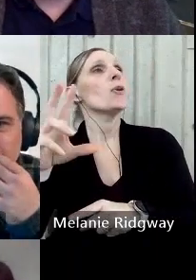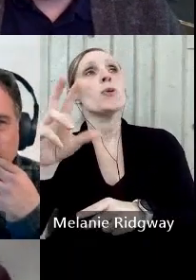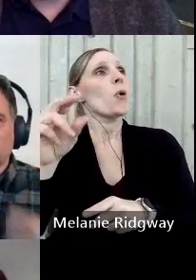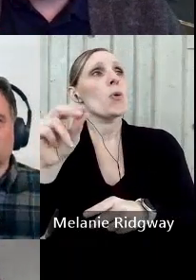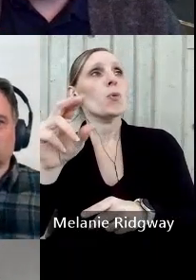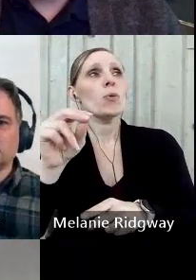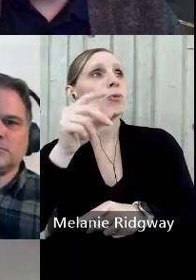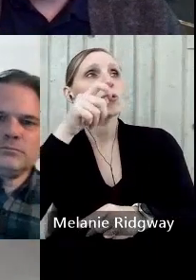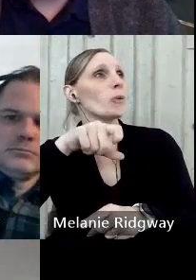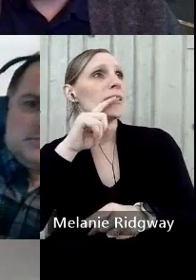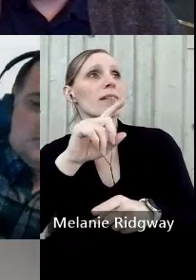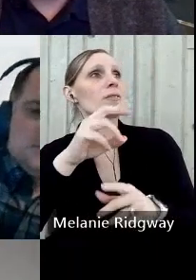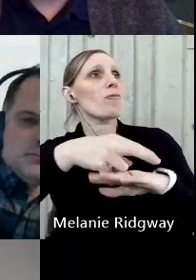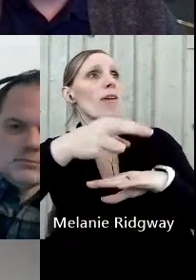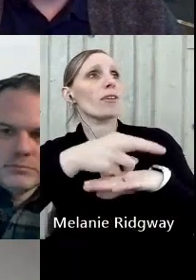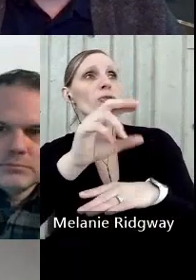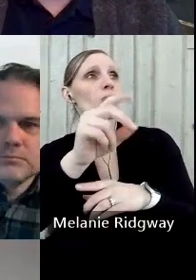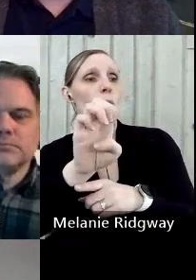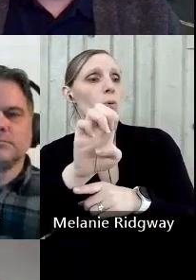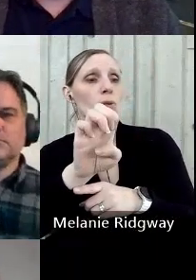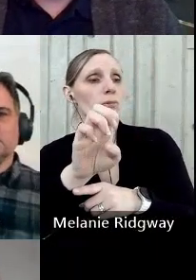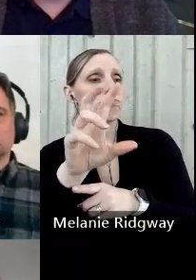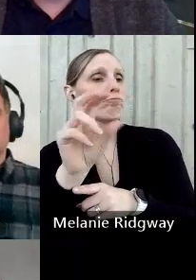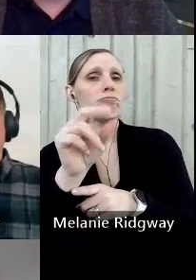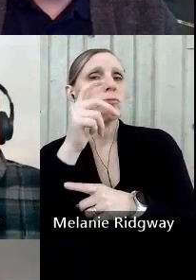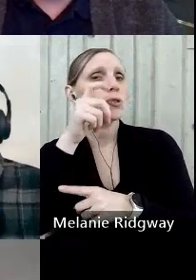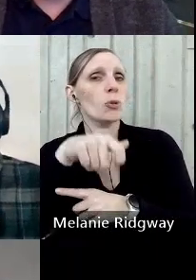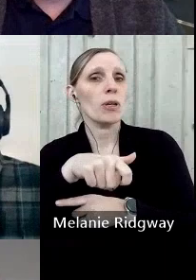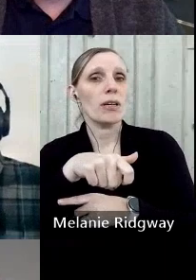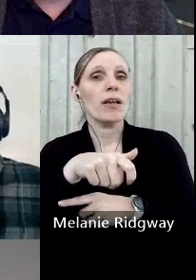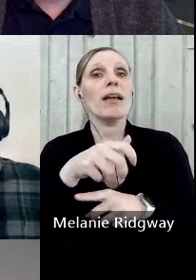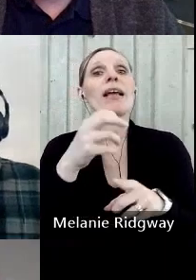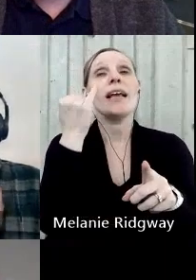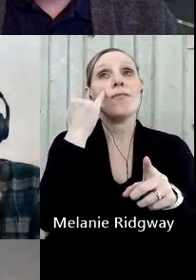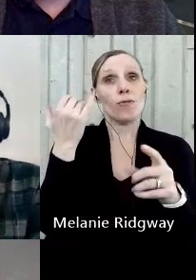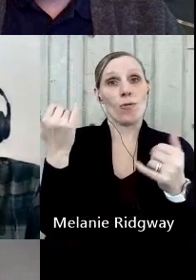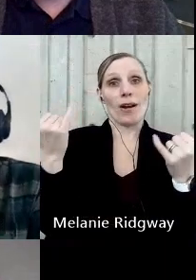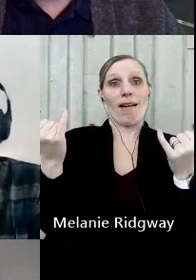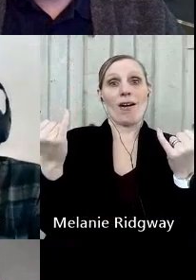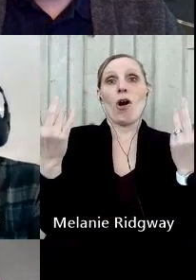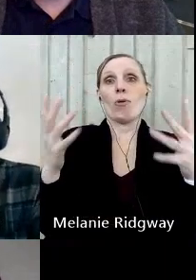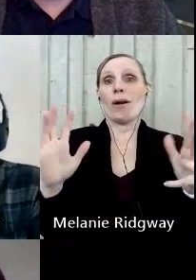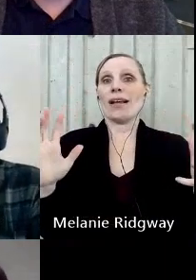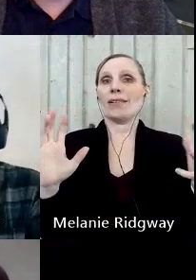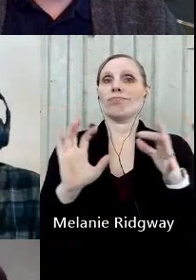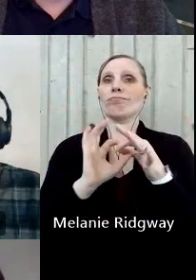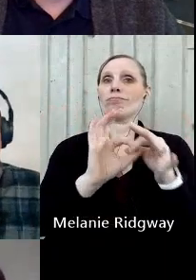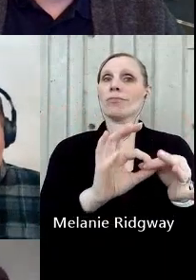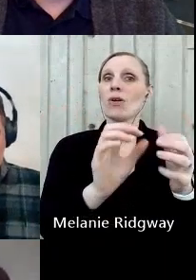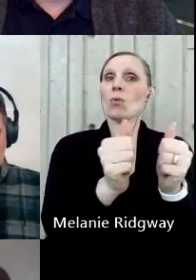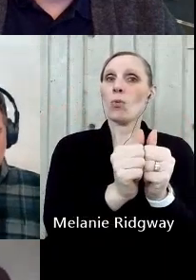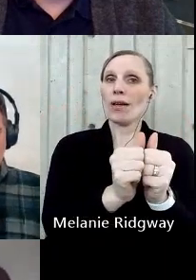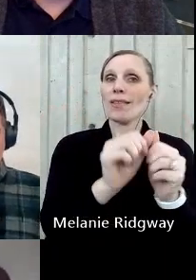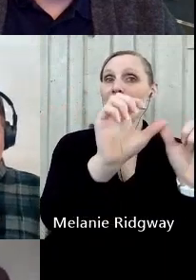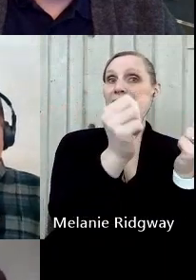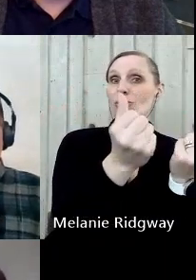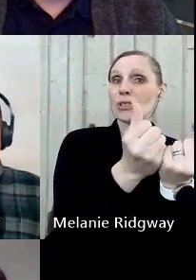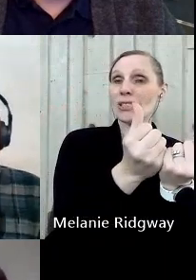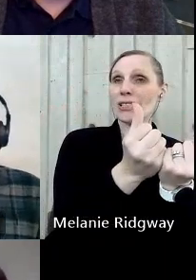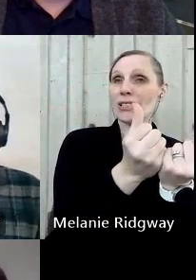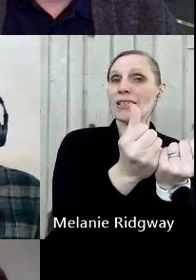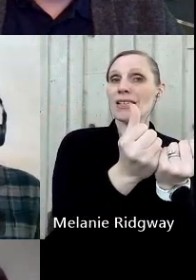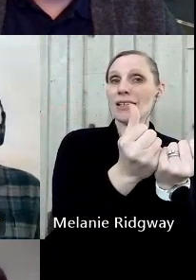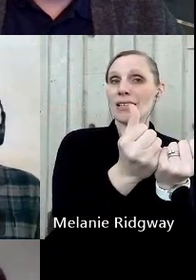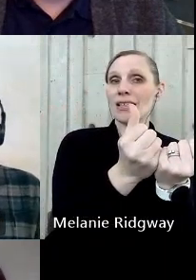don't. So if you're currently working with an agency already and they're part of My Job Match, there